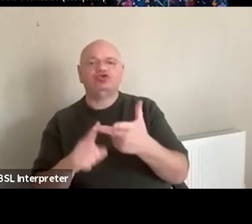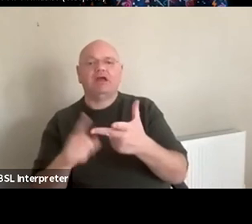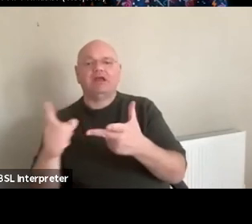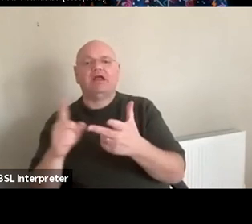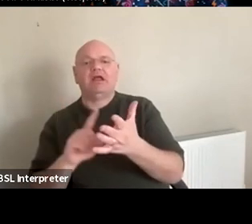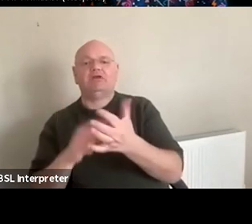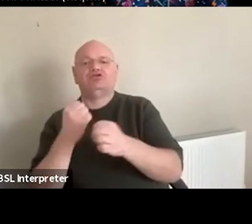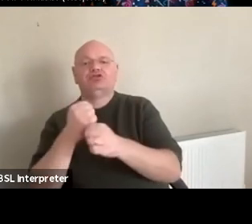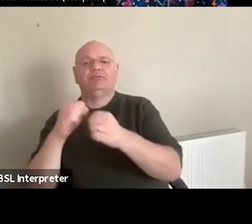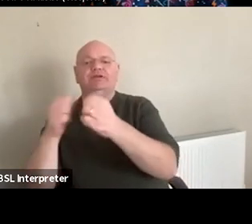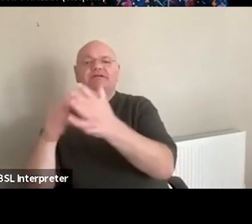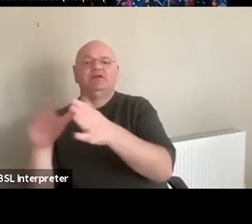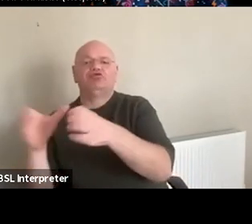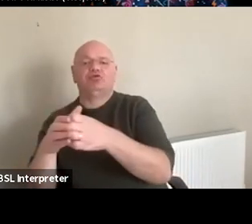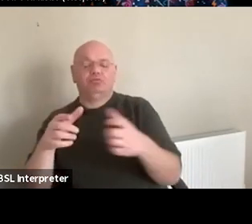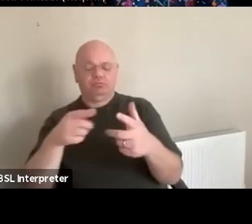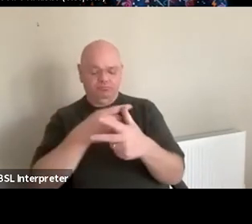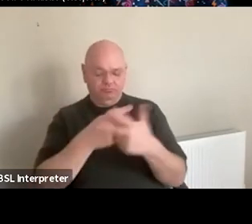together for a house meeting.